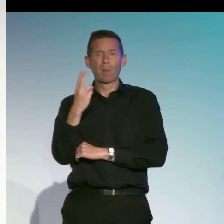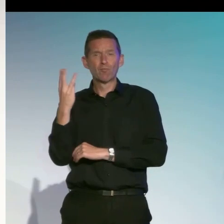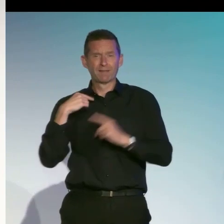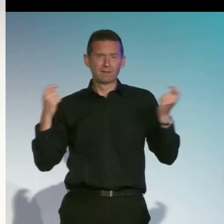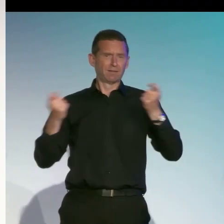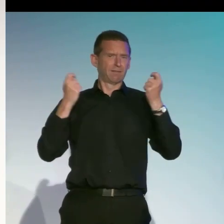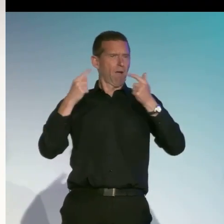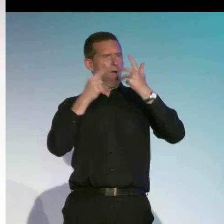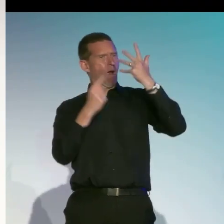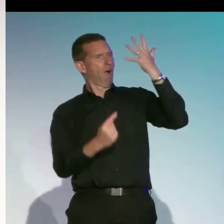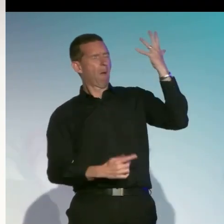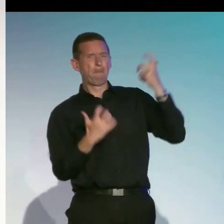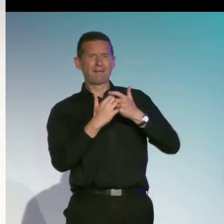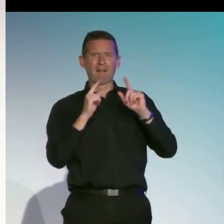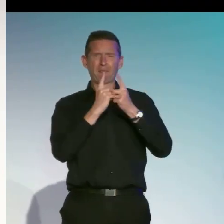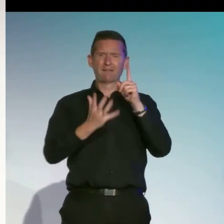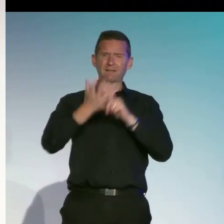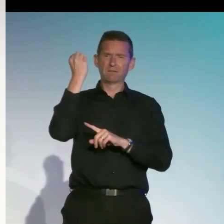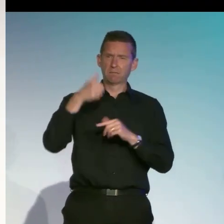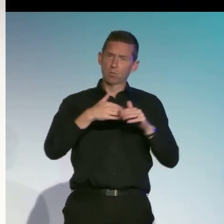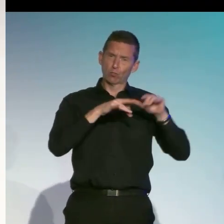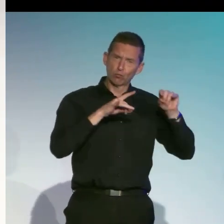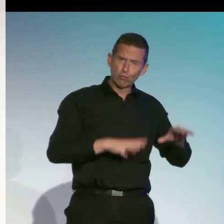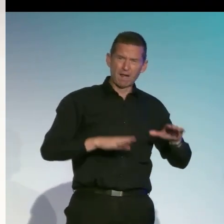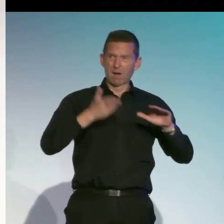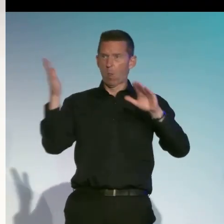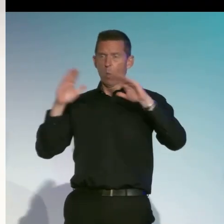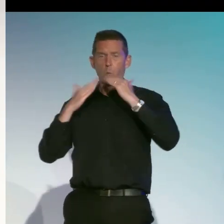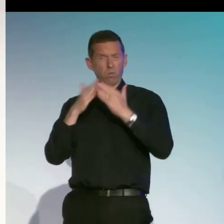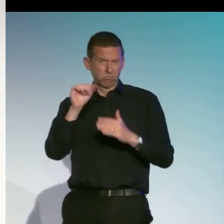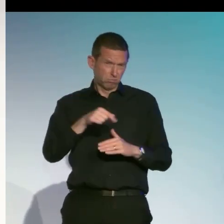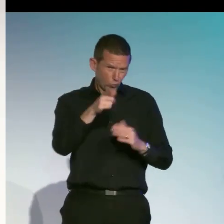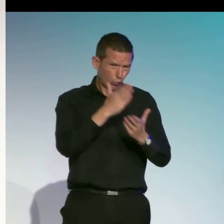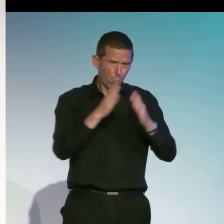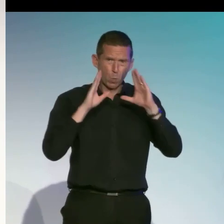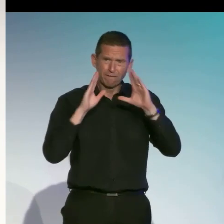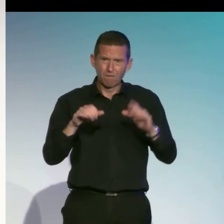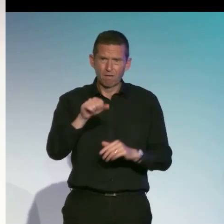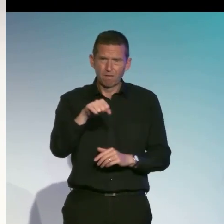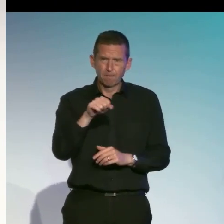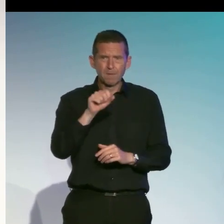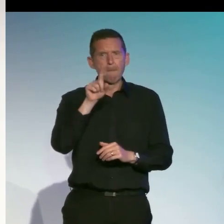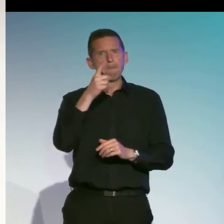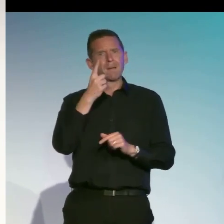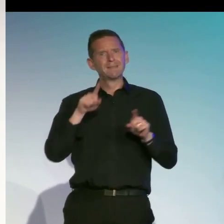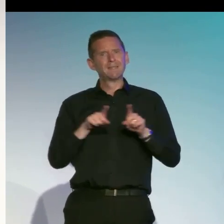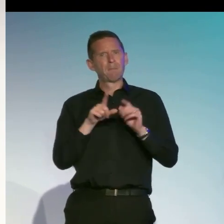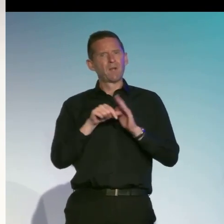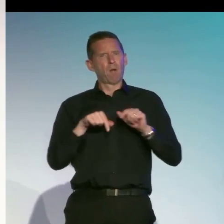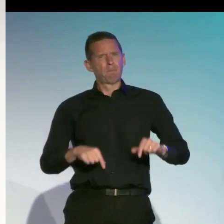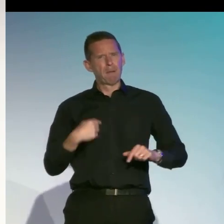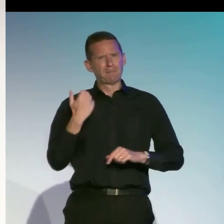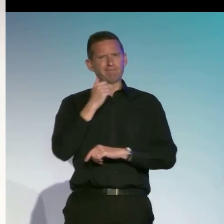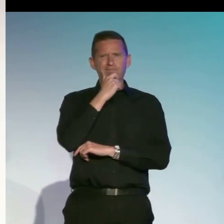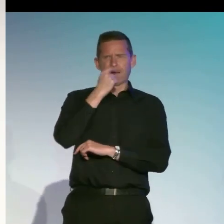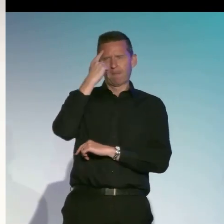many things that we've achieved, both here in Australia and globally as well, and that's wonderful. But it is also absolutely a moment where we